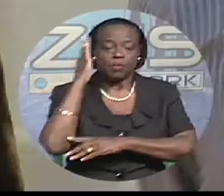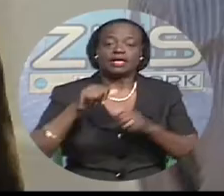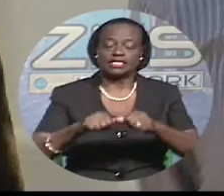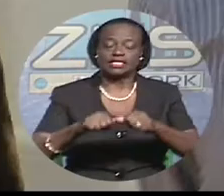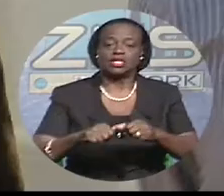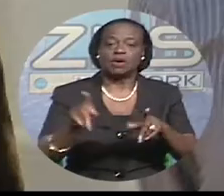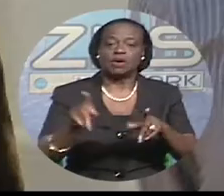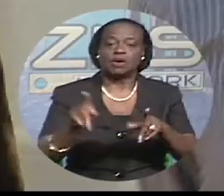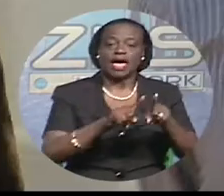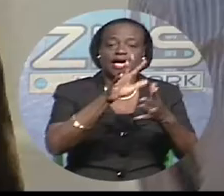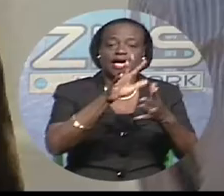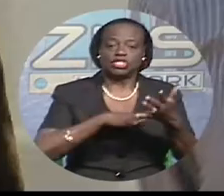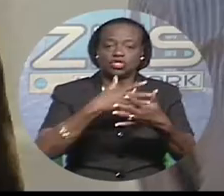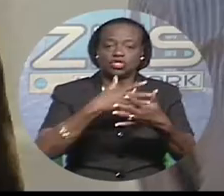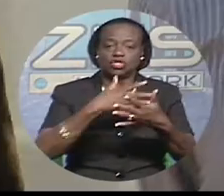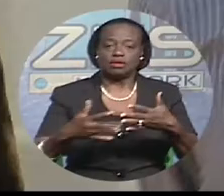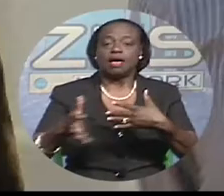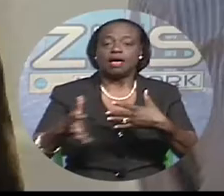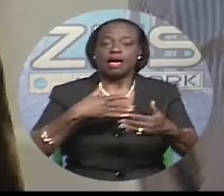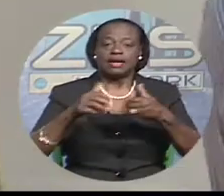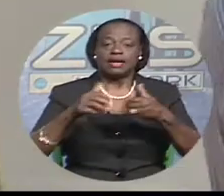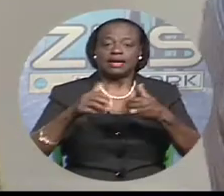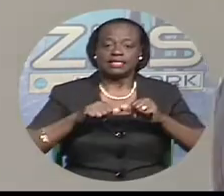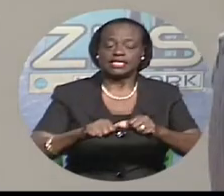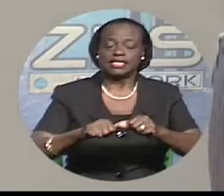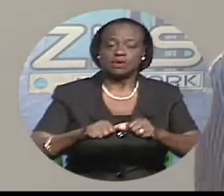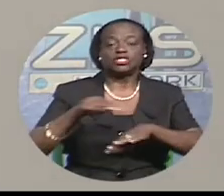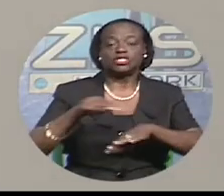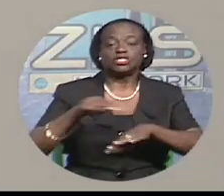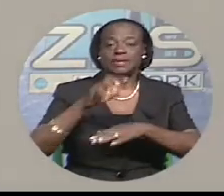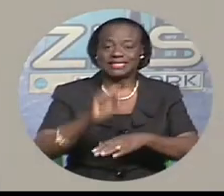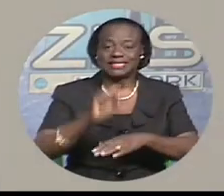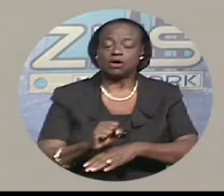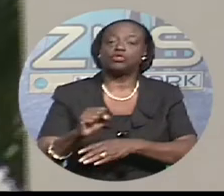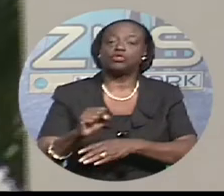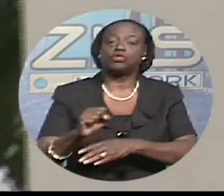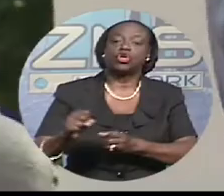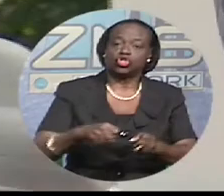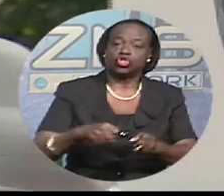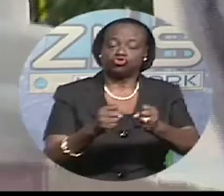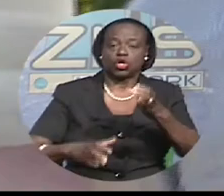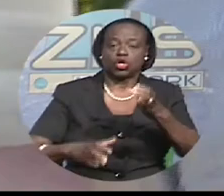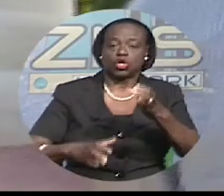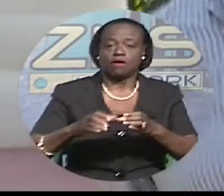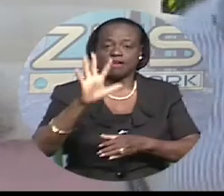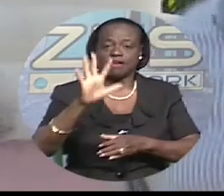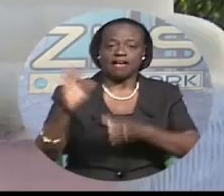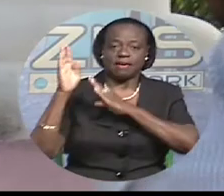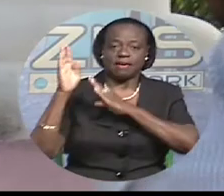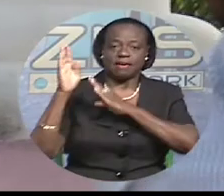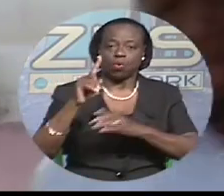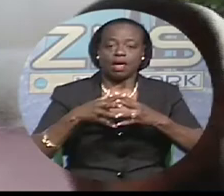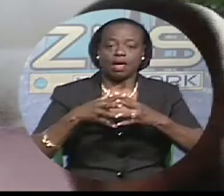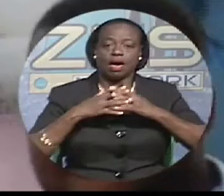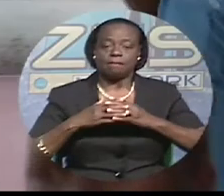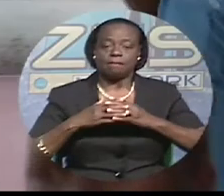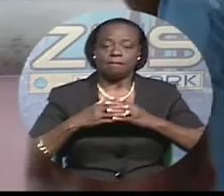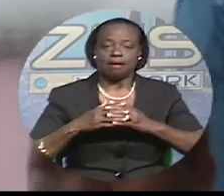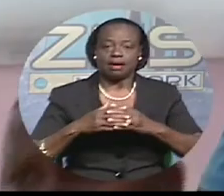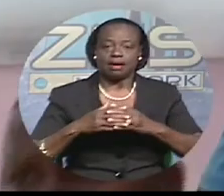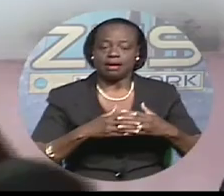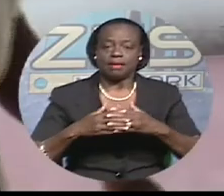Meantime, matters continued as normal at the South Street Magistrates Court, where five Bahamians and an American were arraigned today before Chief